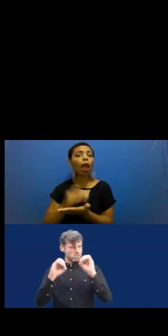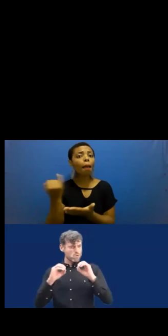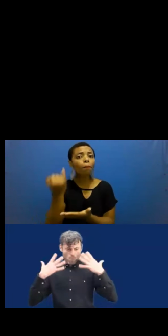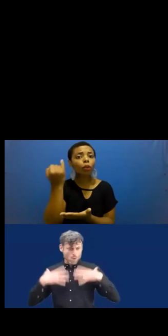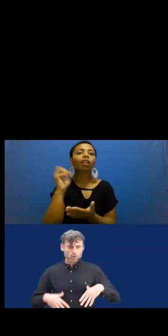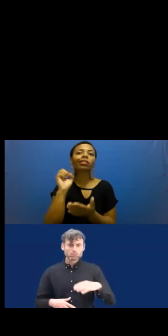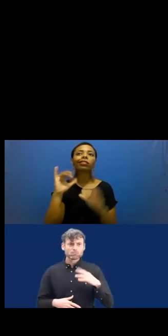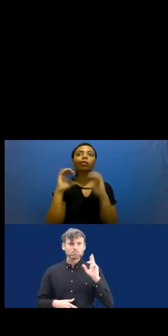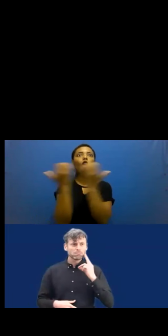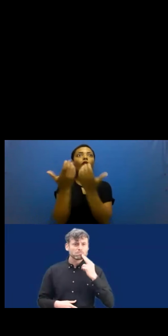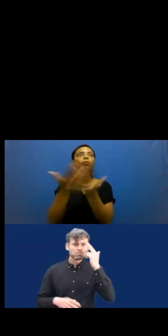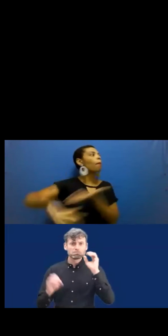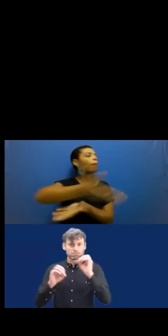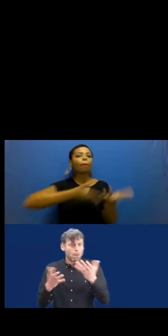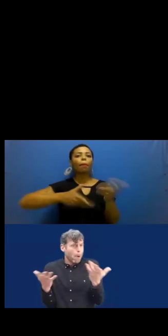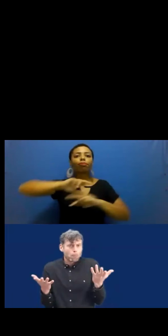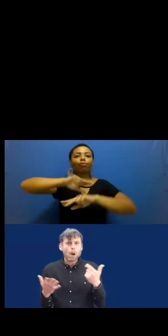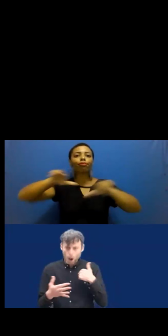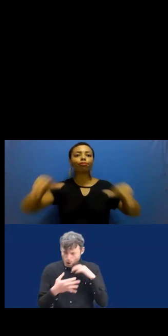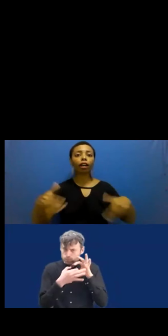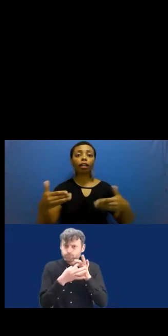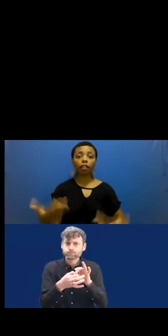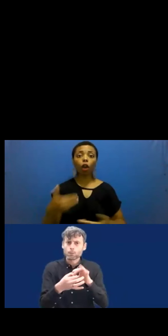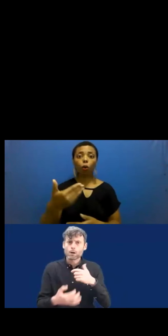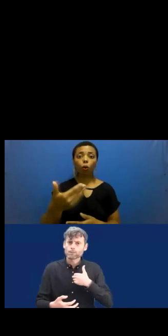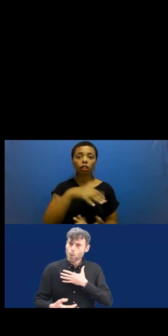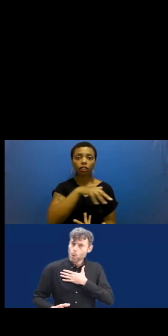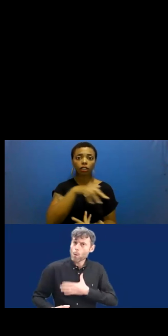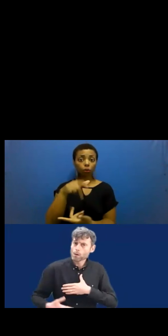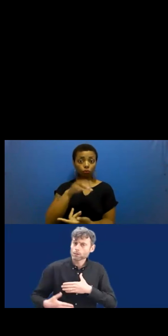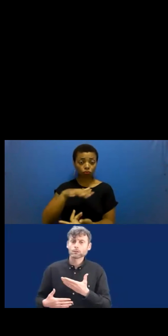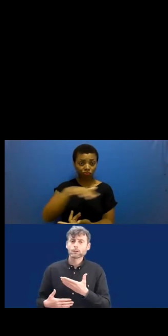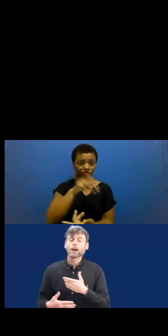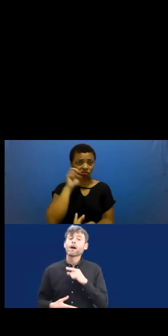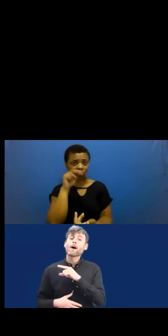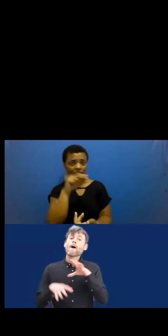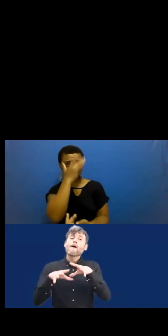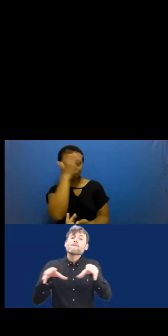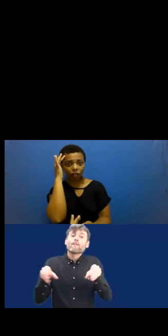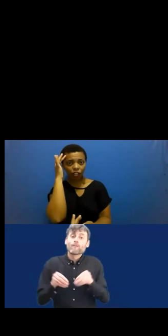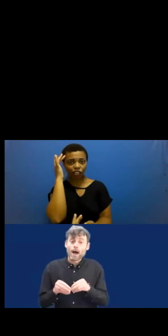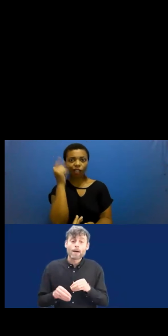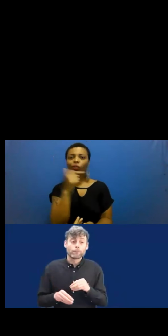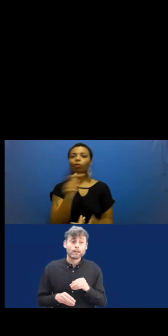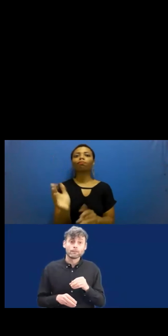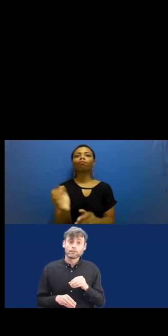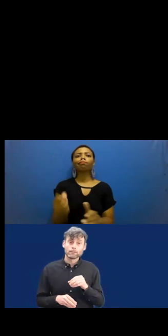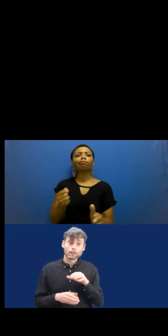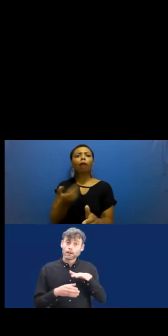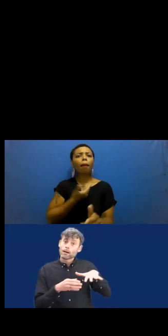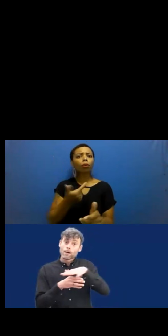Then the hearing world. His family is hearing and some friends are hearing, and he's deaf. So there were a lot